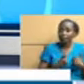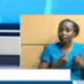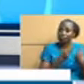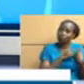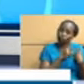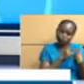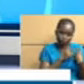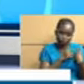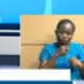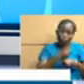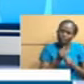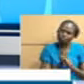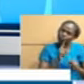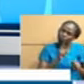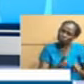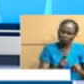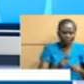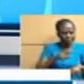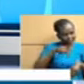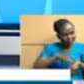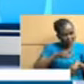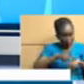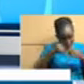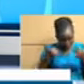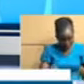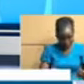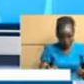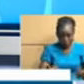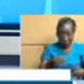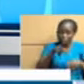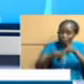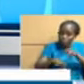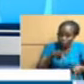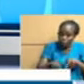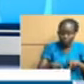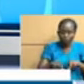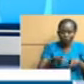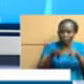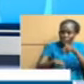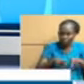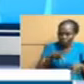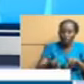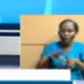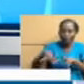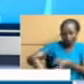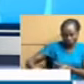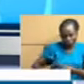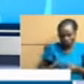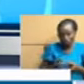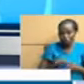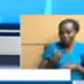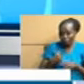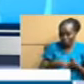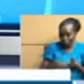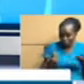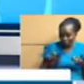responsibility to ensure that at times like this, people are cushioned from the shocks that happen.